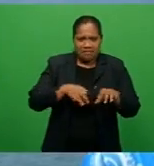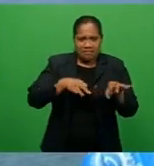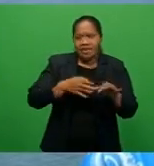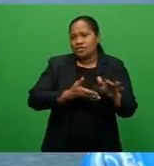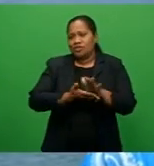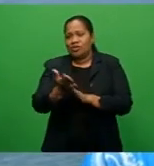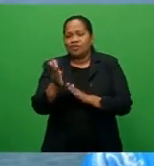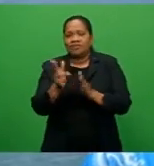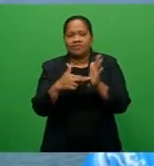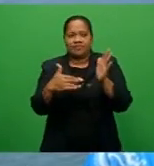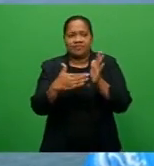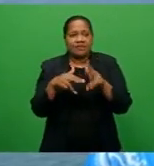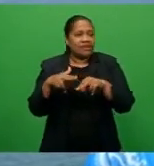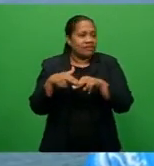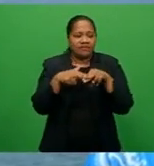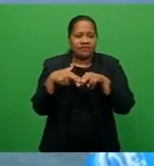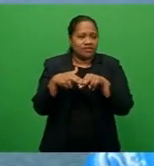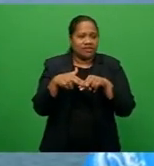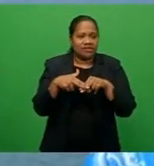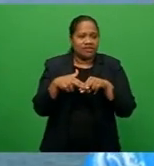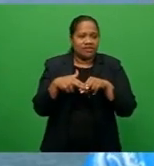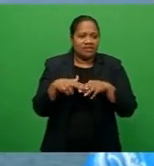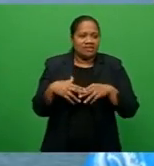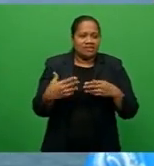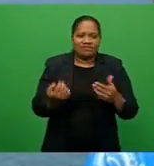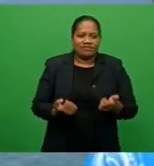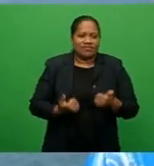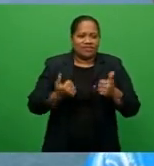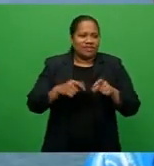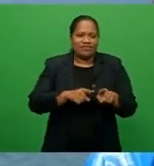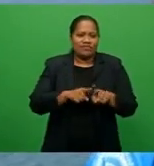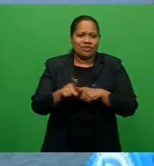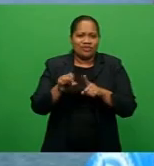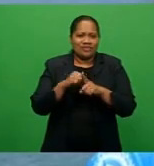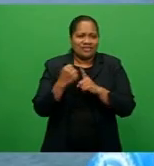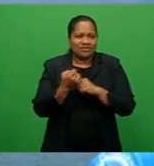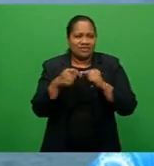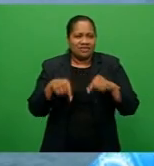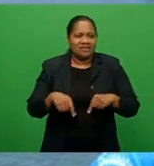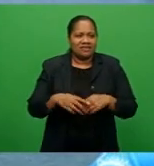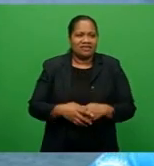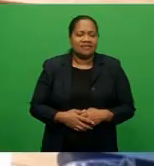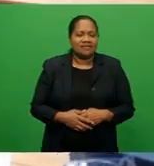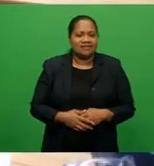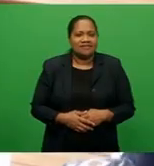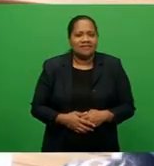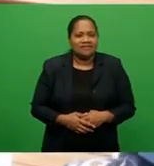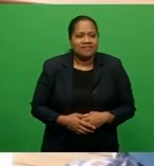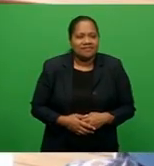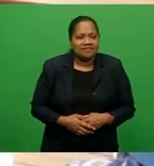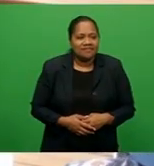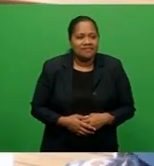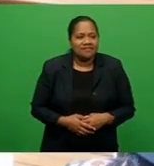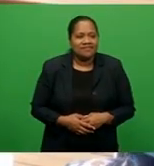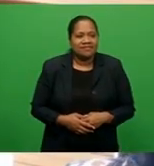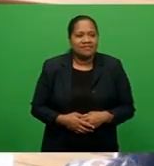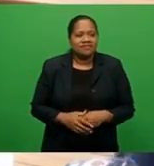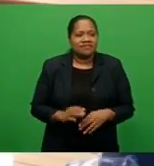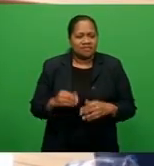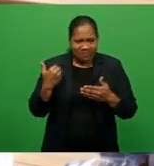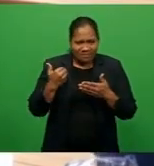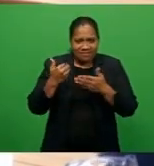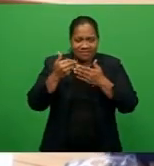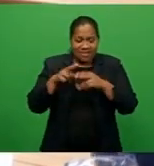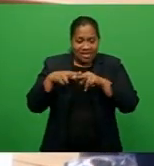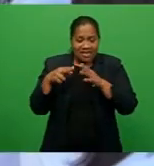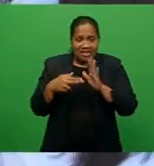think Fiji really has made the most of the situation here, and we've just had an absolutely wonderful time. So far, 90